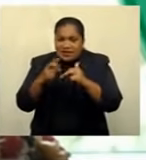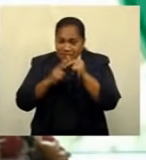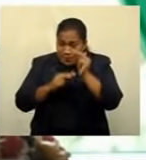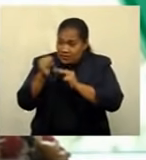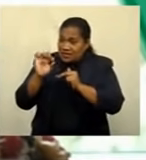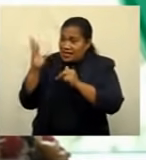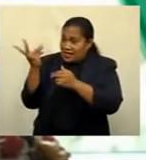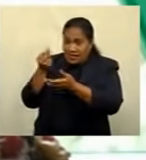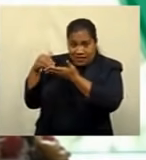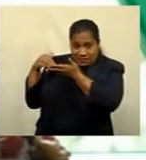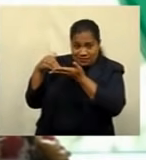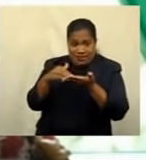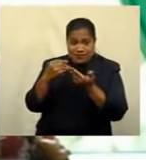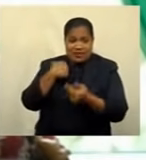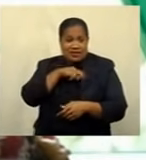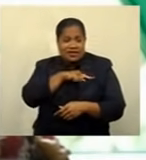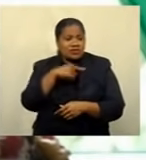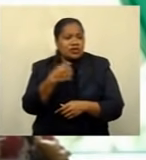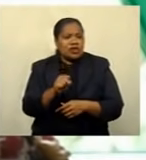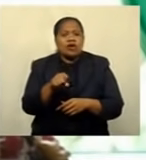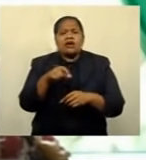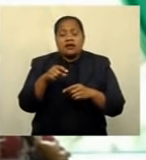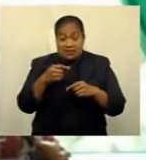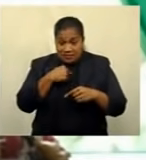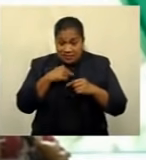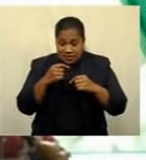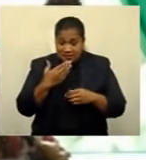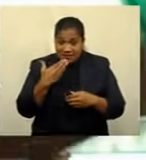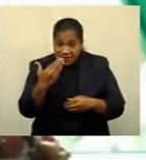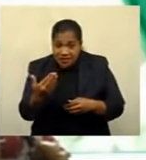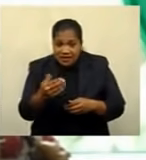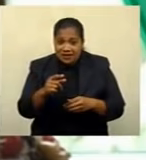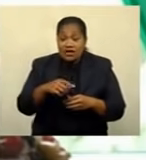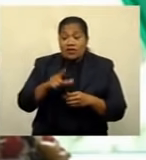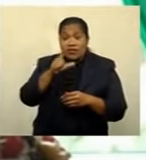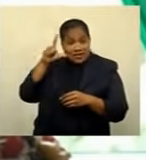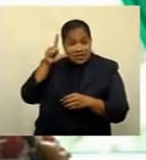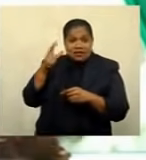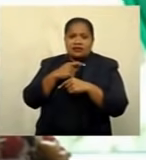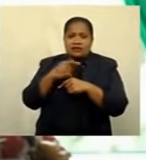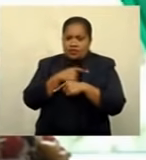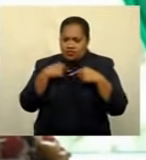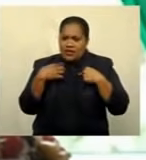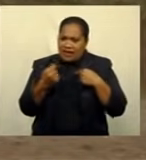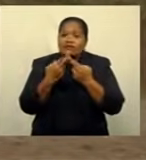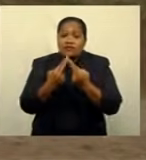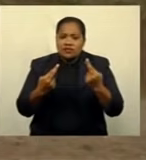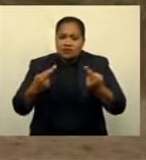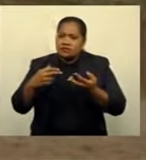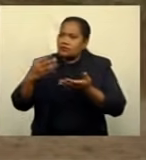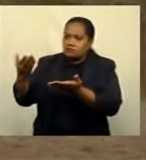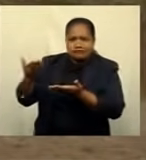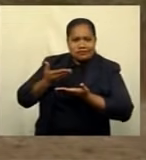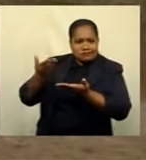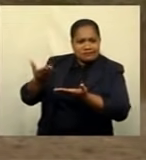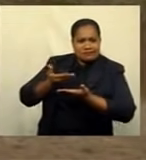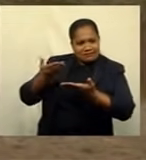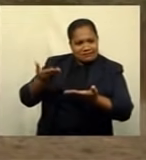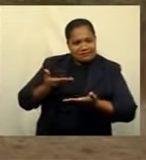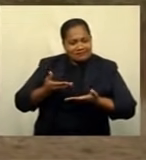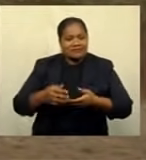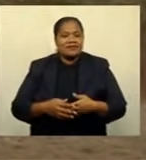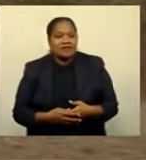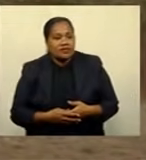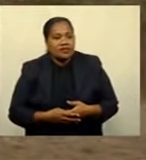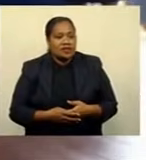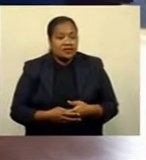assisting us with. As I speak, as of yesterday, we had resources still coming. Namoli Kindergarten was one of